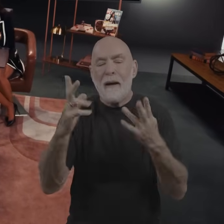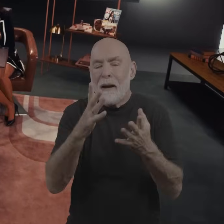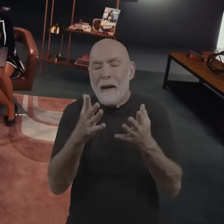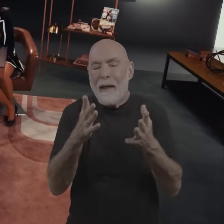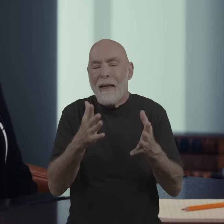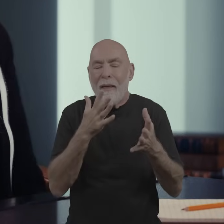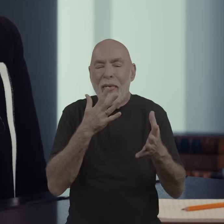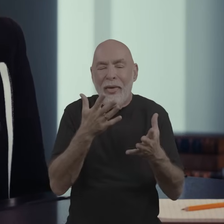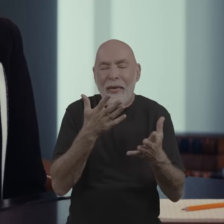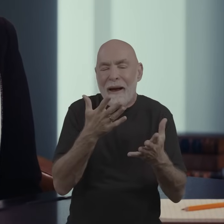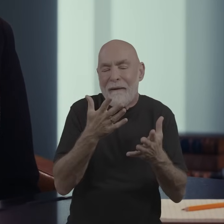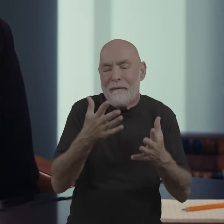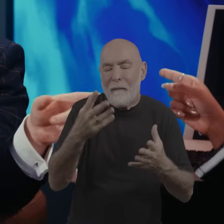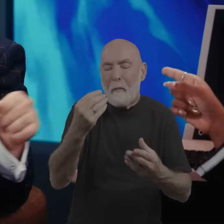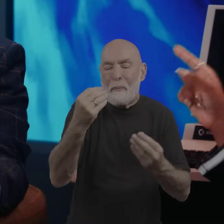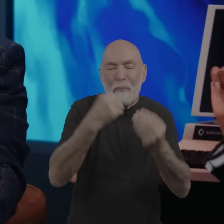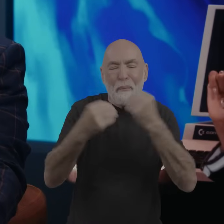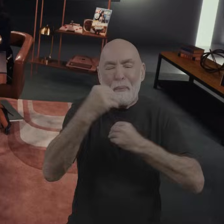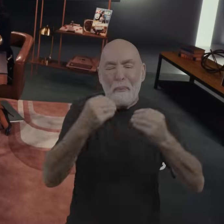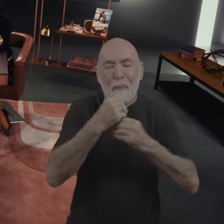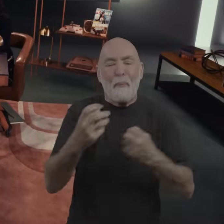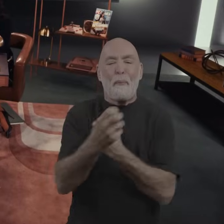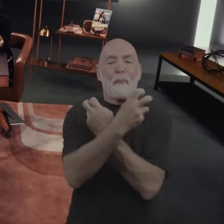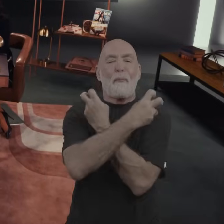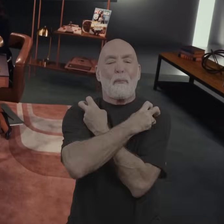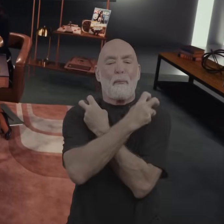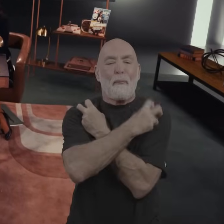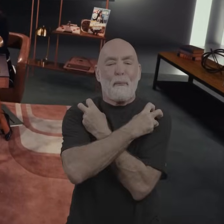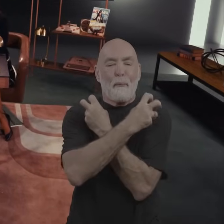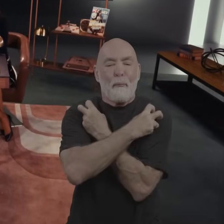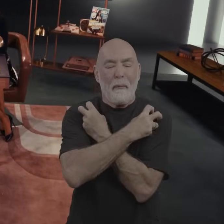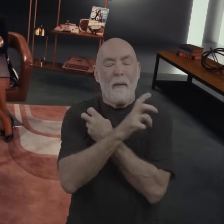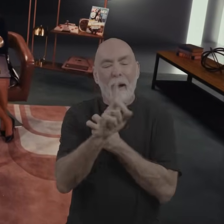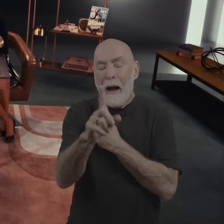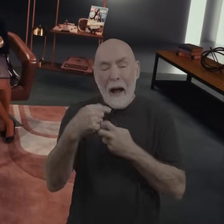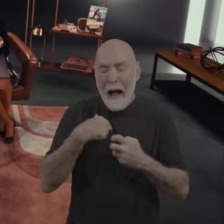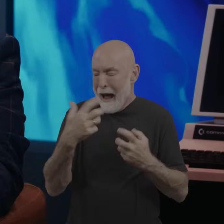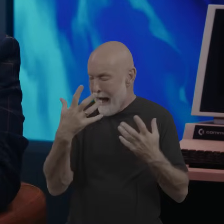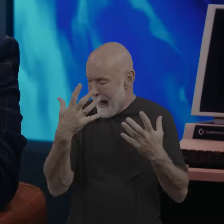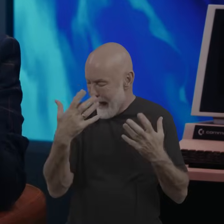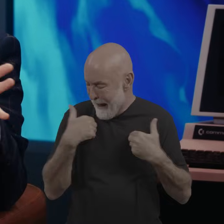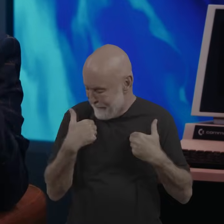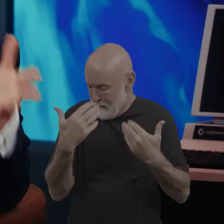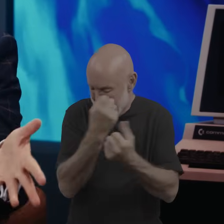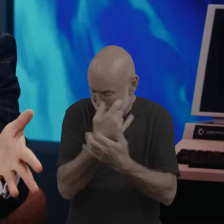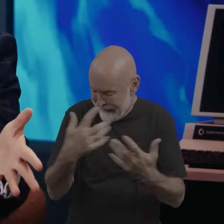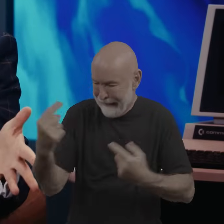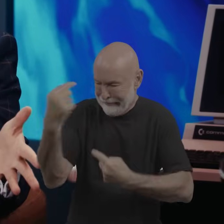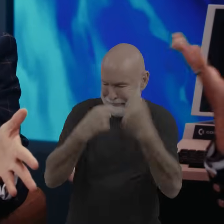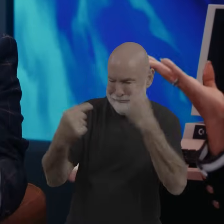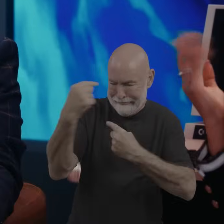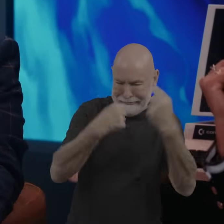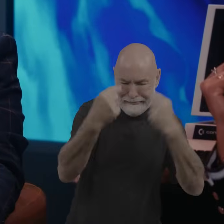excuse will be food poisoning. I was gonna go with regular poisoning. Interesting. Go on. Well, I already have so many sworn enemies and even more